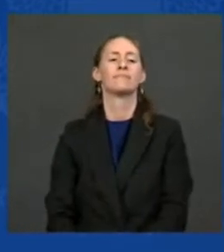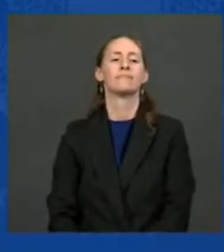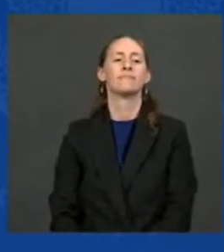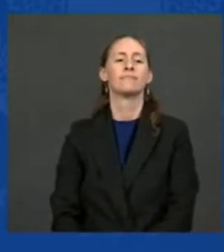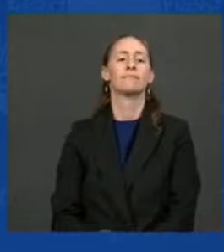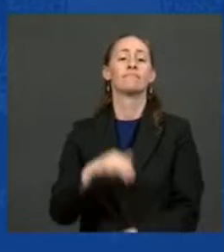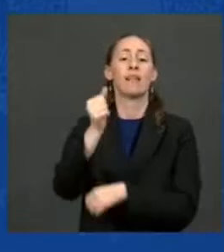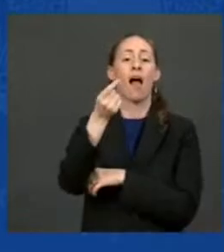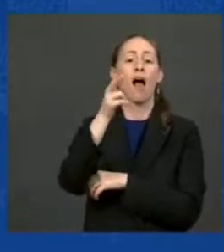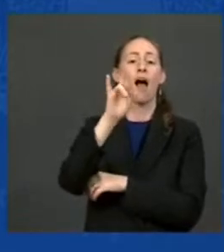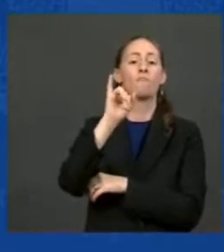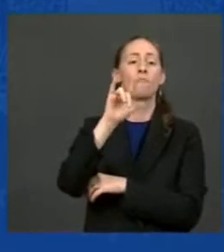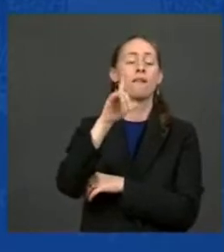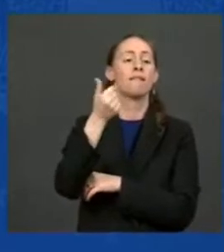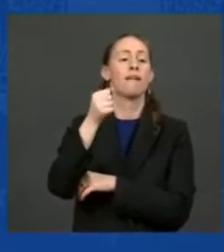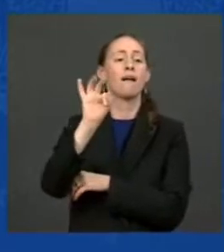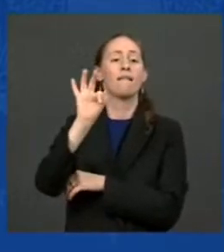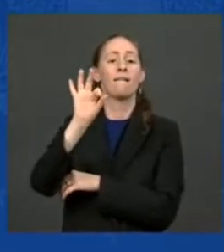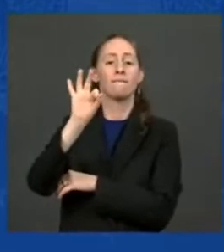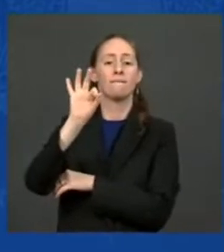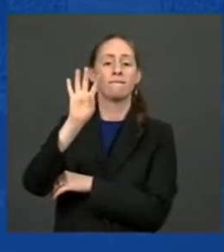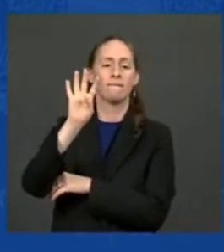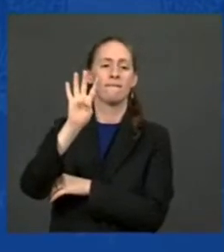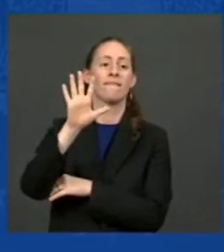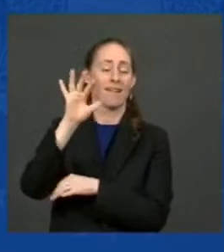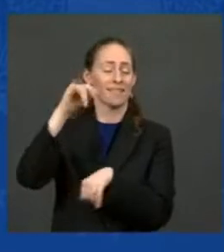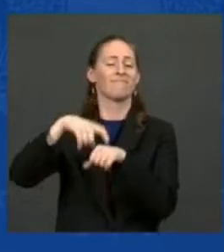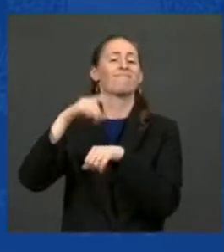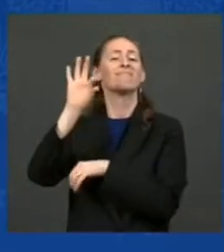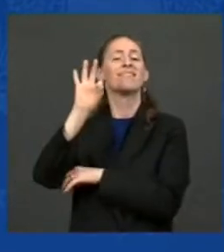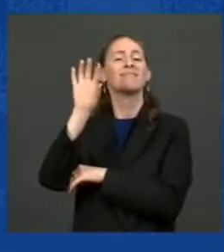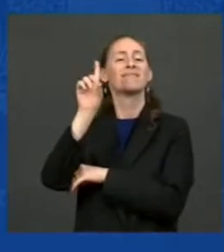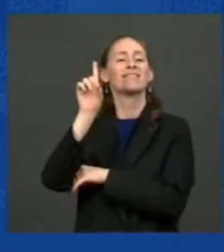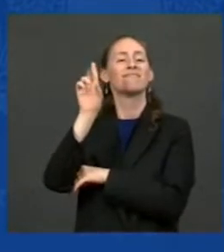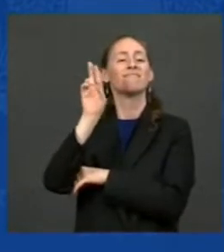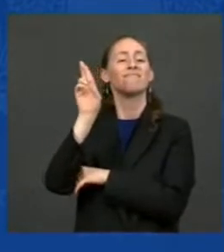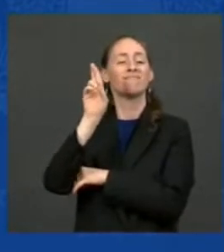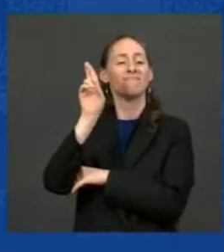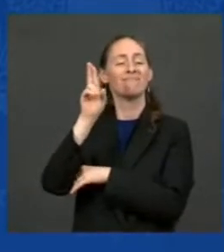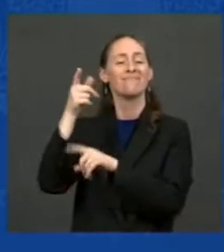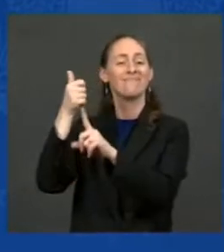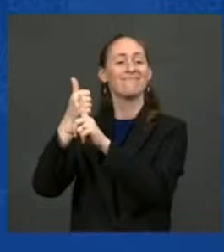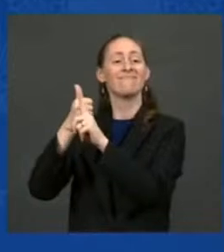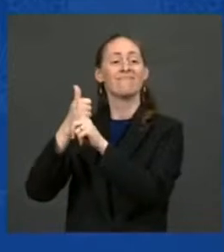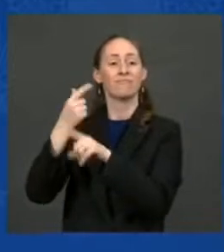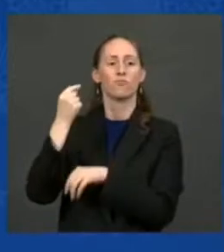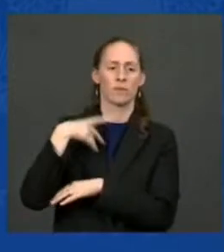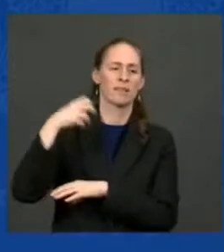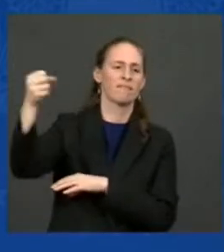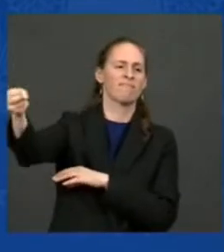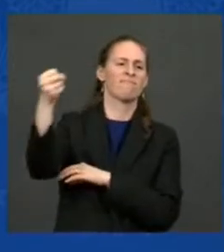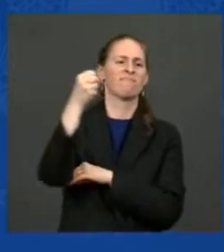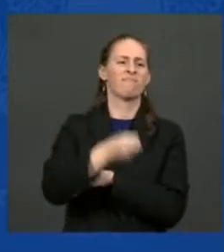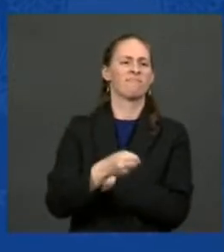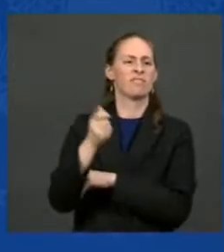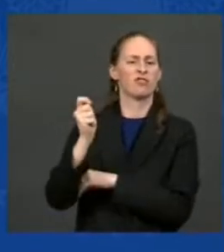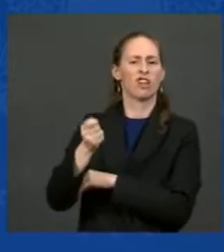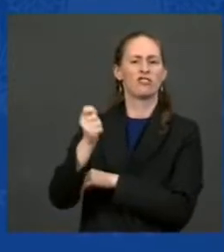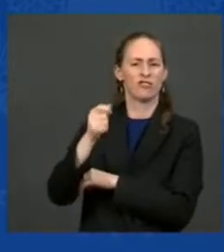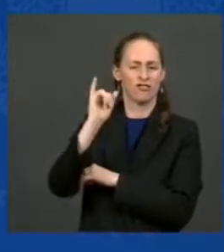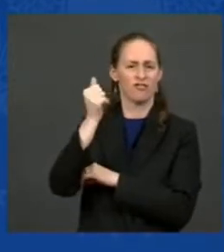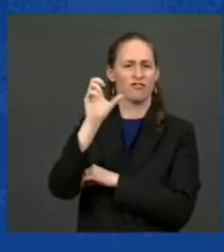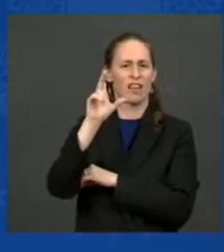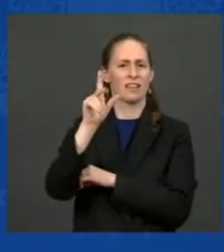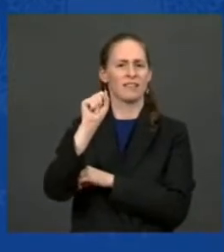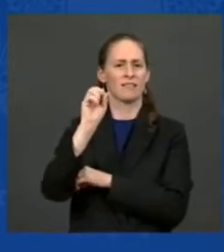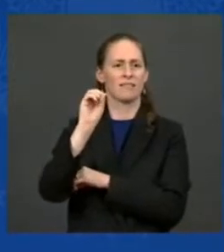as many of you know, appointed Justice Jackson as the United States prosecutor at Nuremberg. And President Truman, shortly